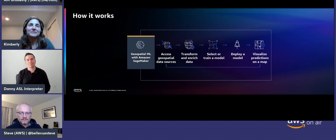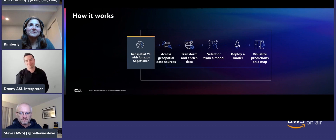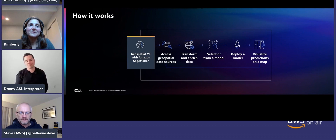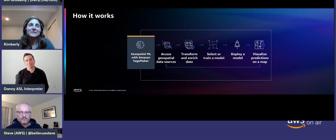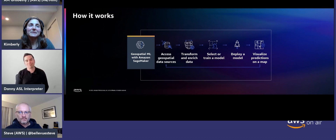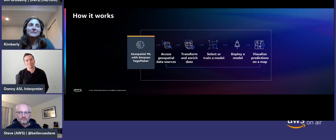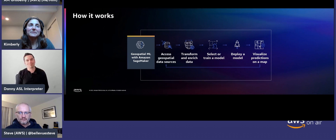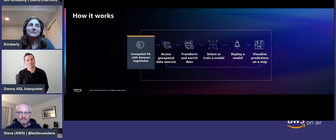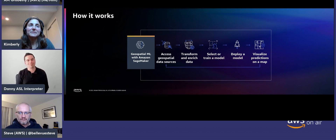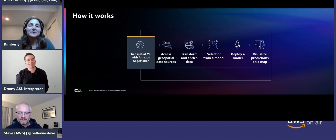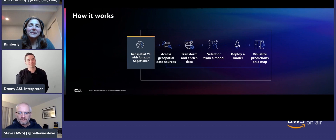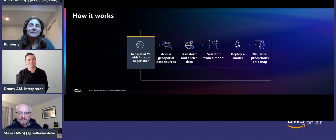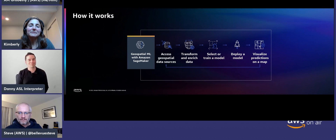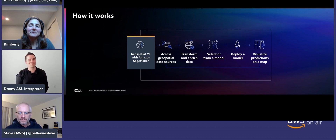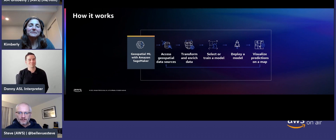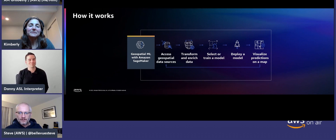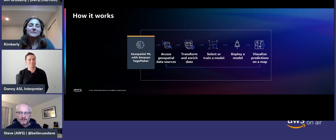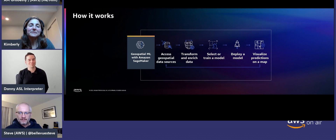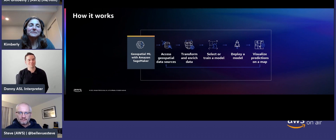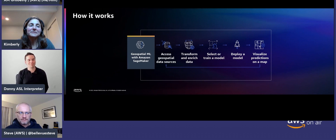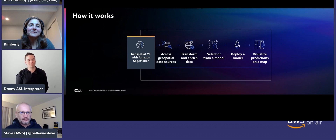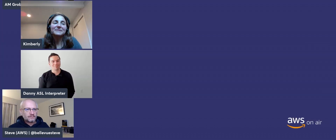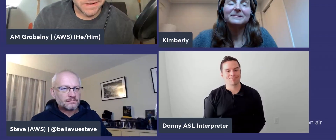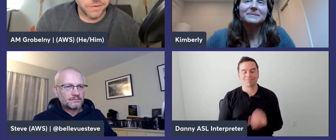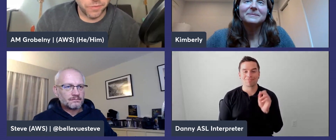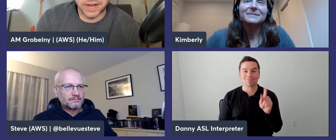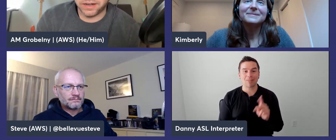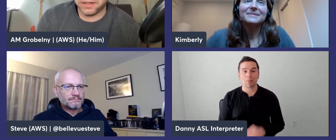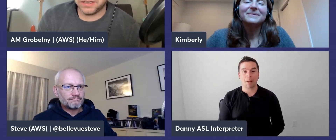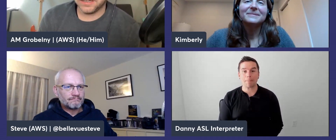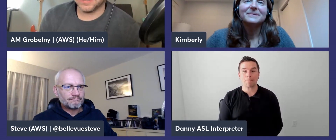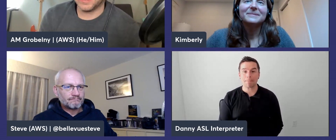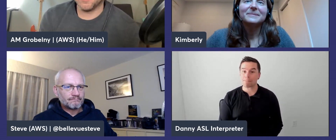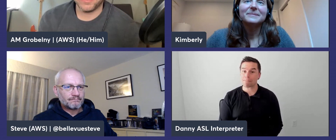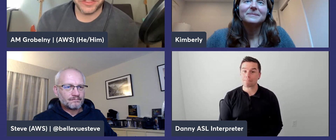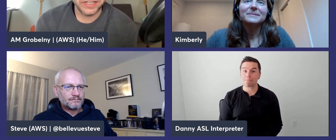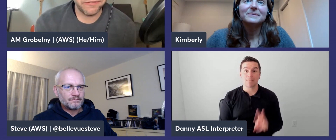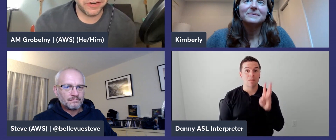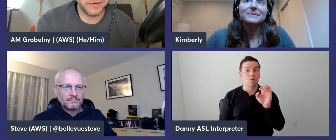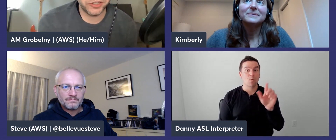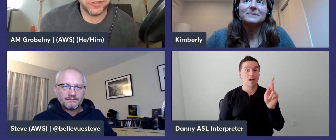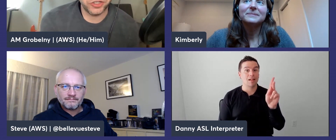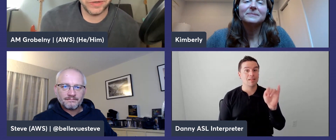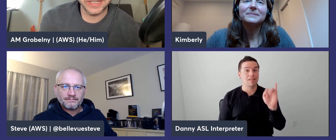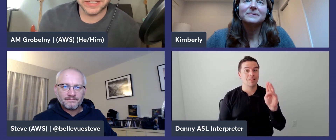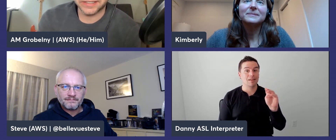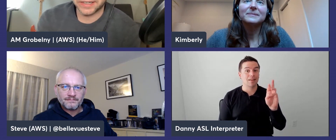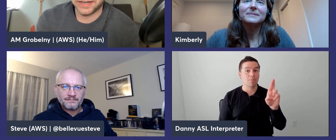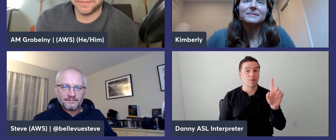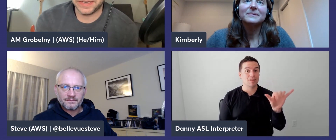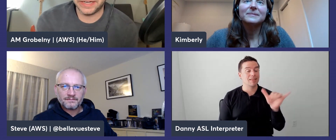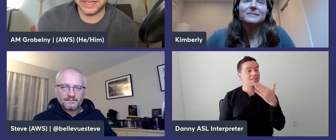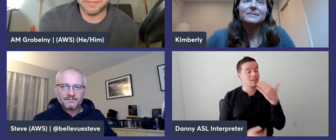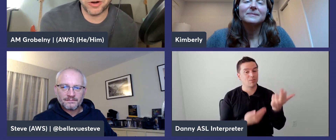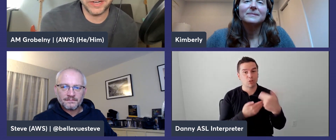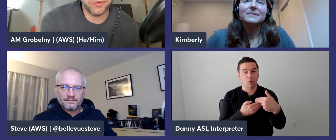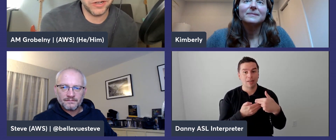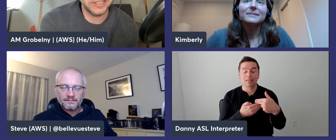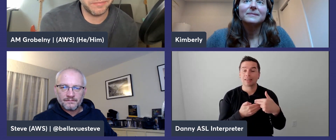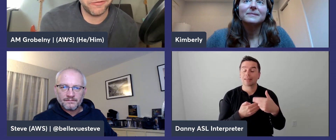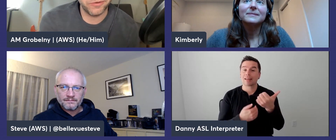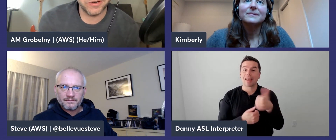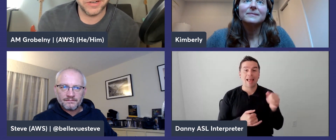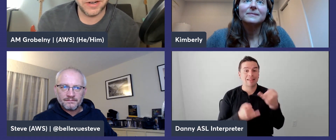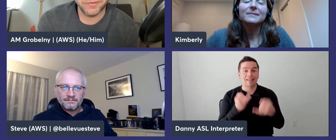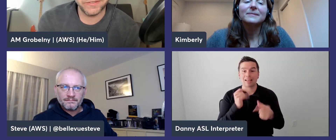sure. Yeah. All right. Well, Kimberly, thank you very much for joining us. Any parting